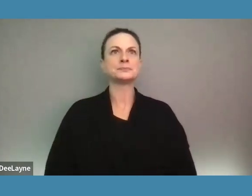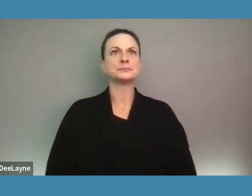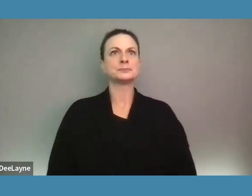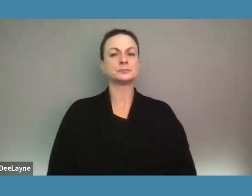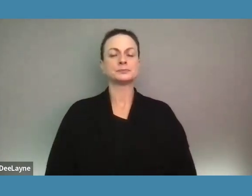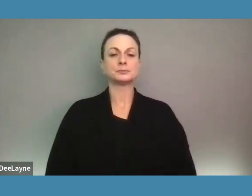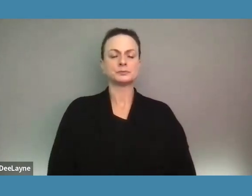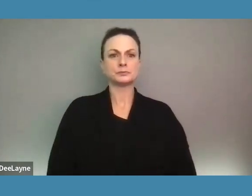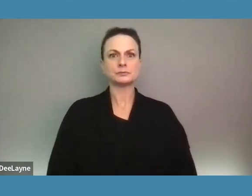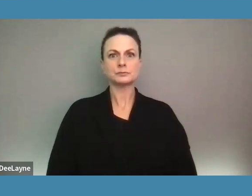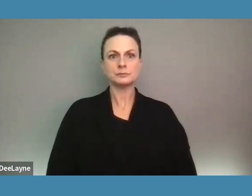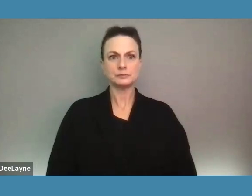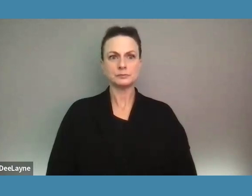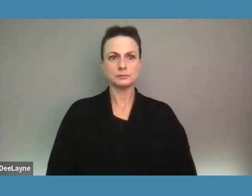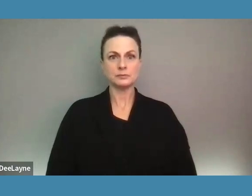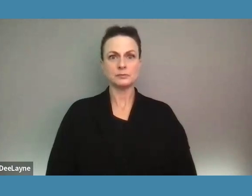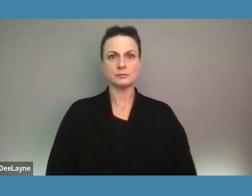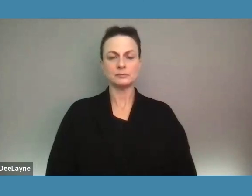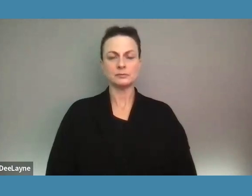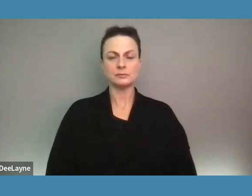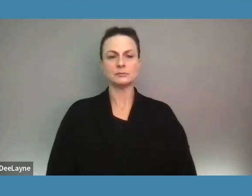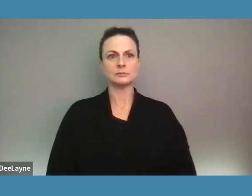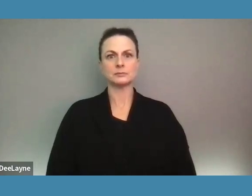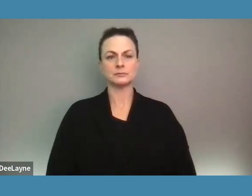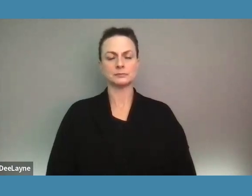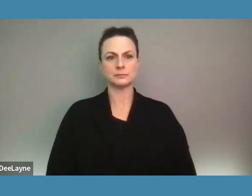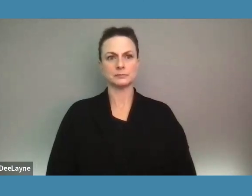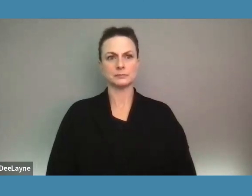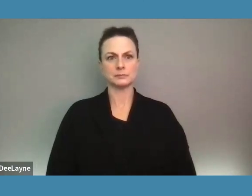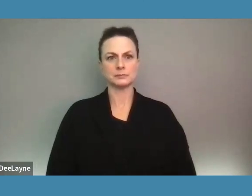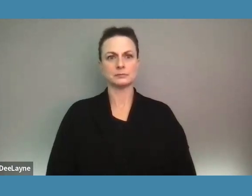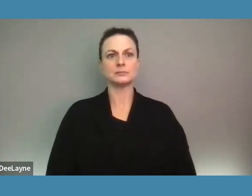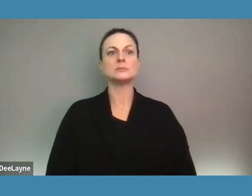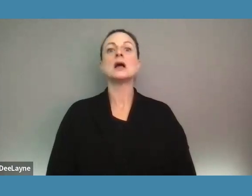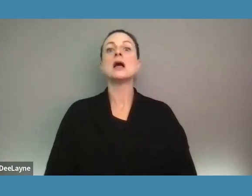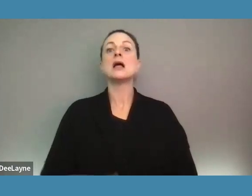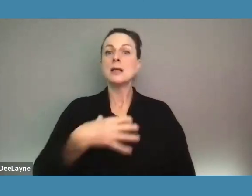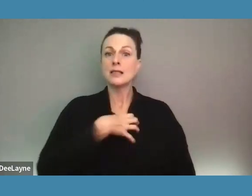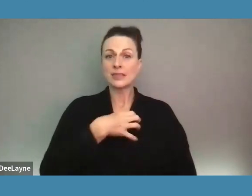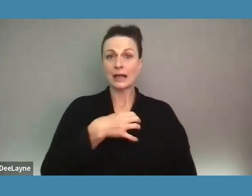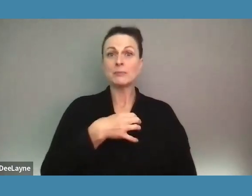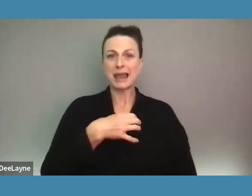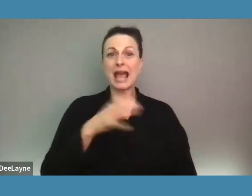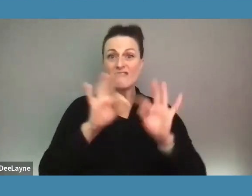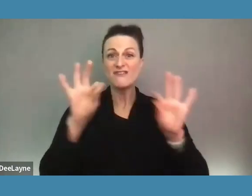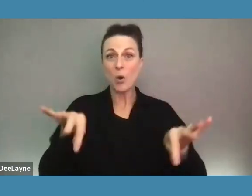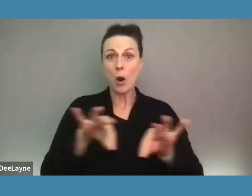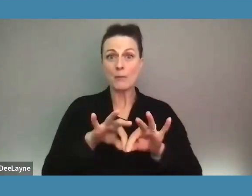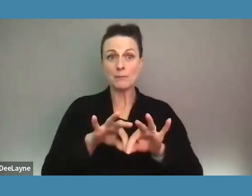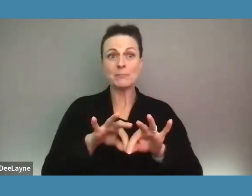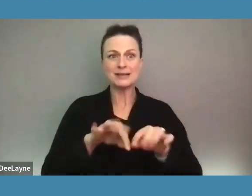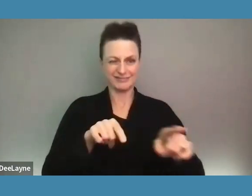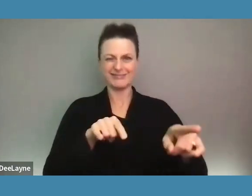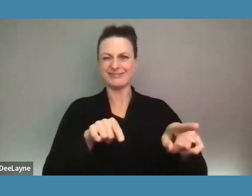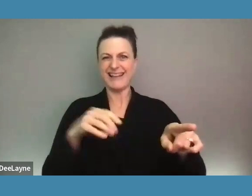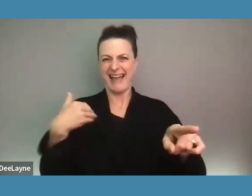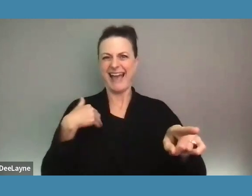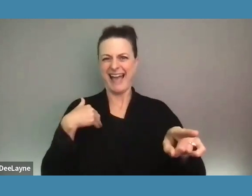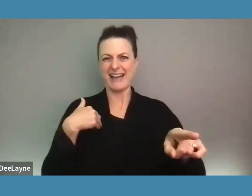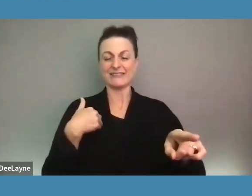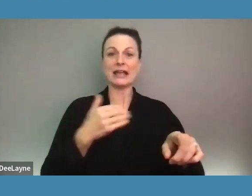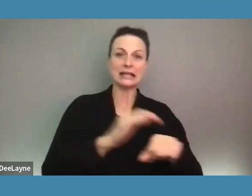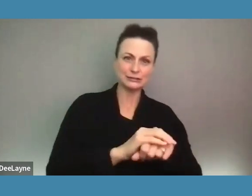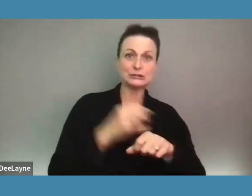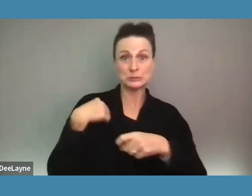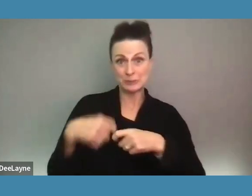So the complaint form is on the Florida Department of State website in both English and Spanish, and it has 3